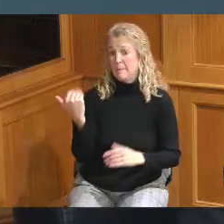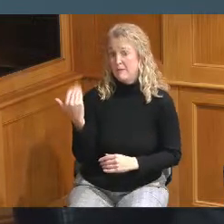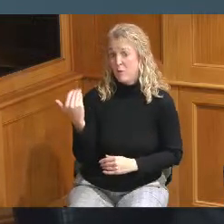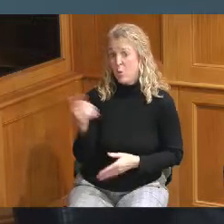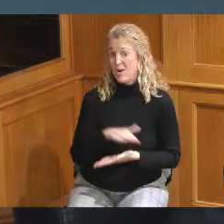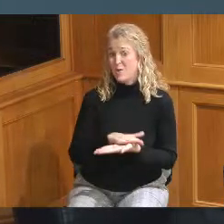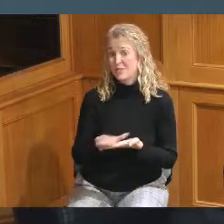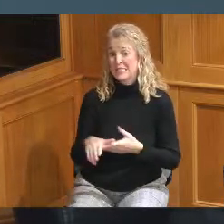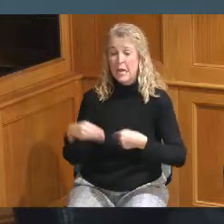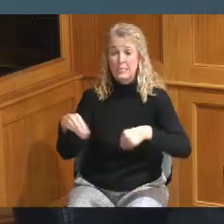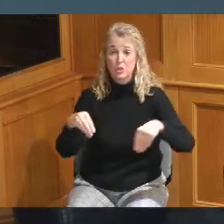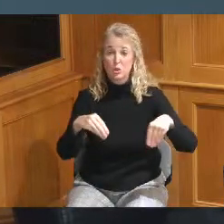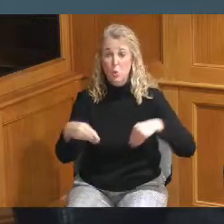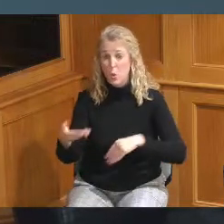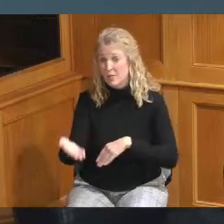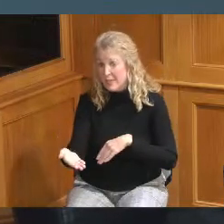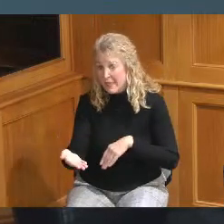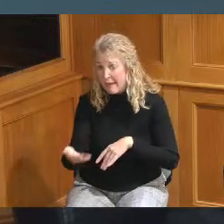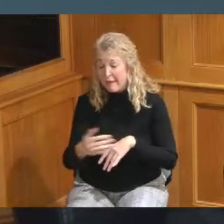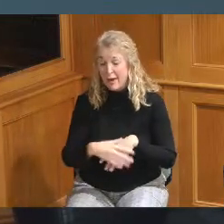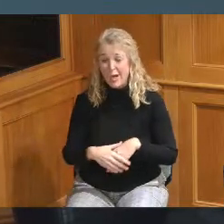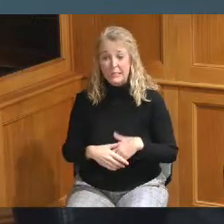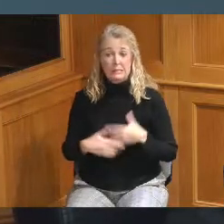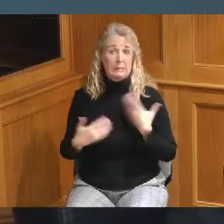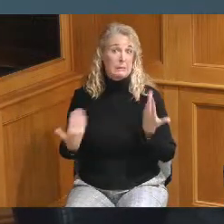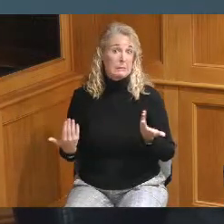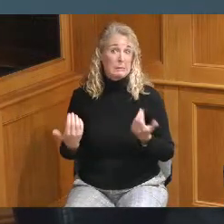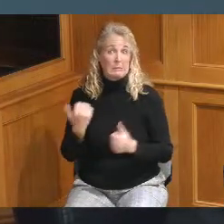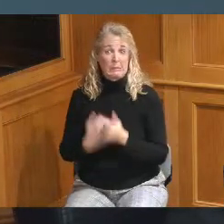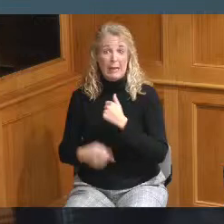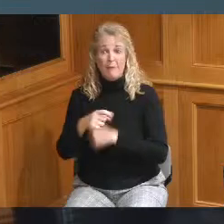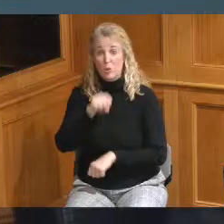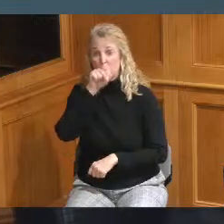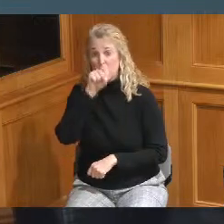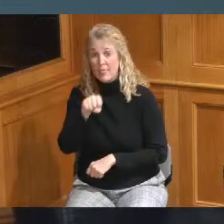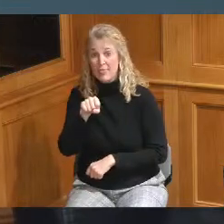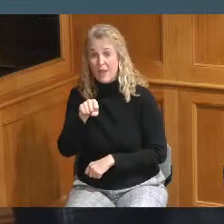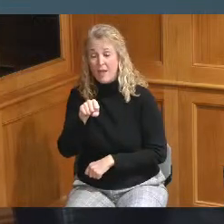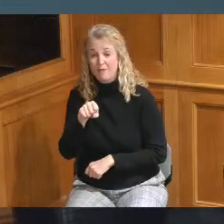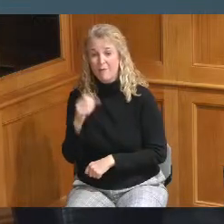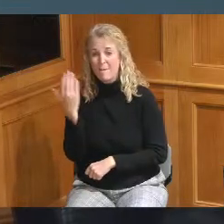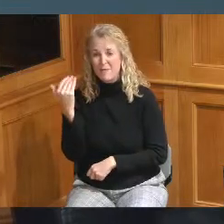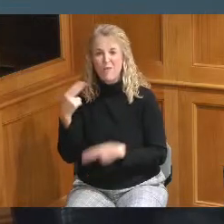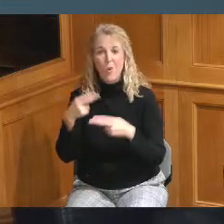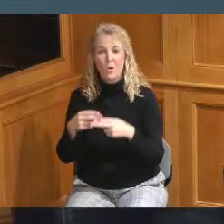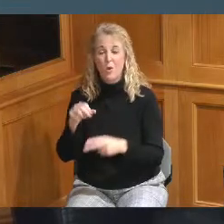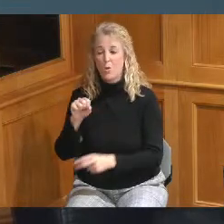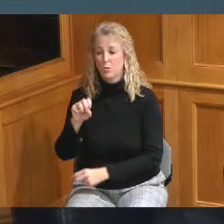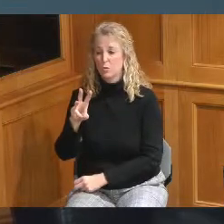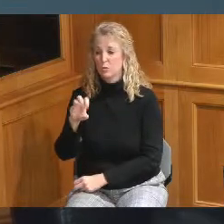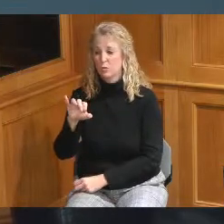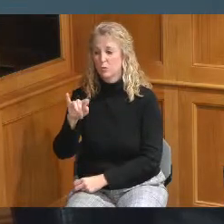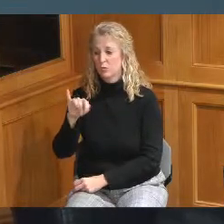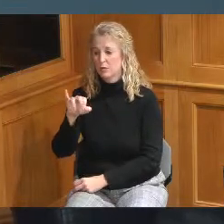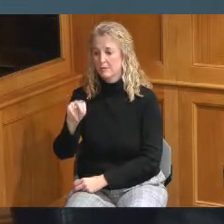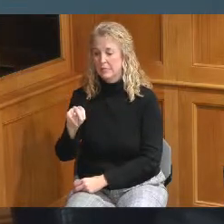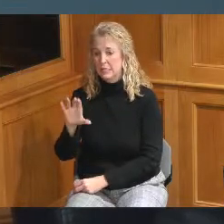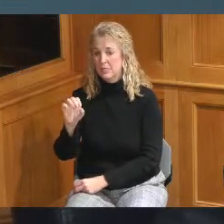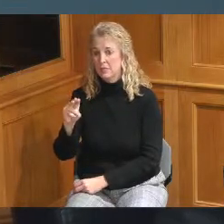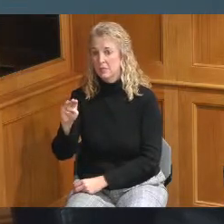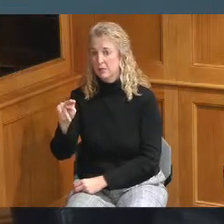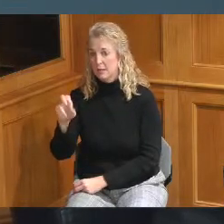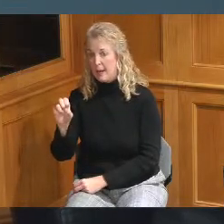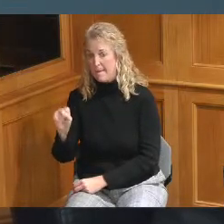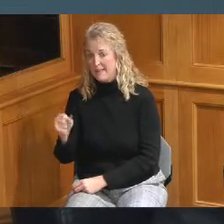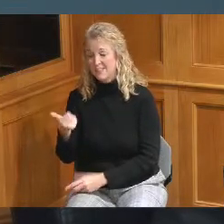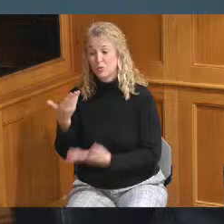nice little shops were there. Everybody loved Swifton Commons, as it was called. There is a coffee shop there